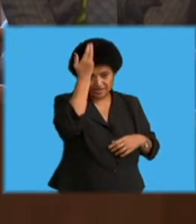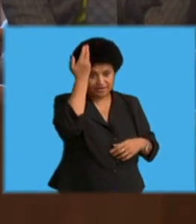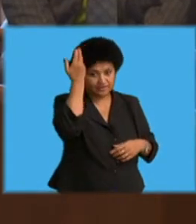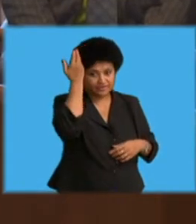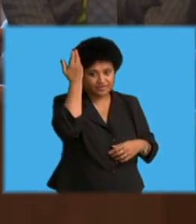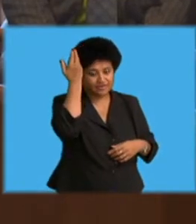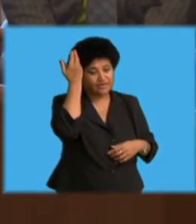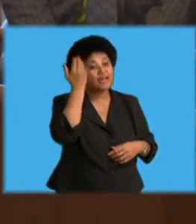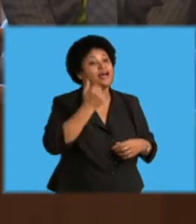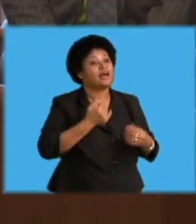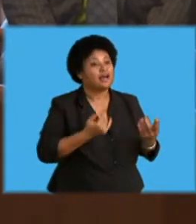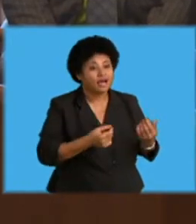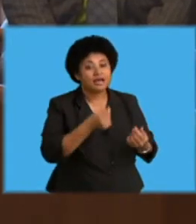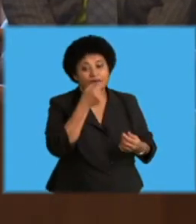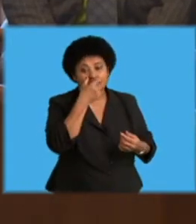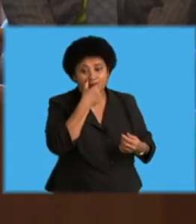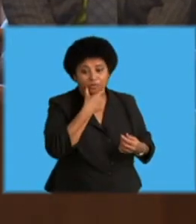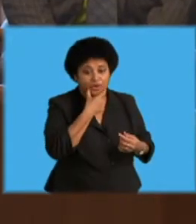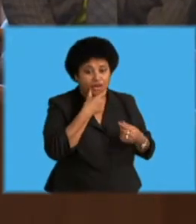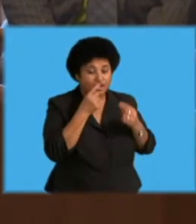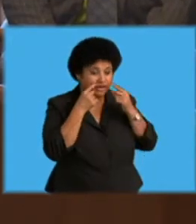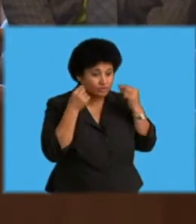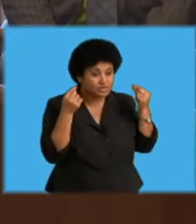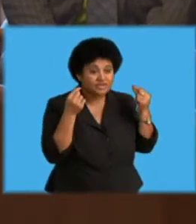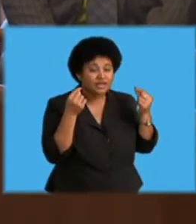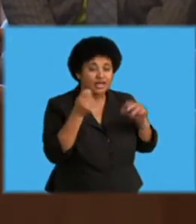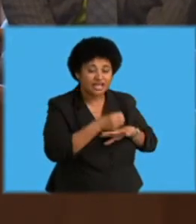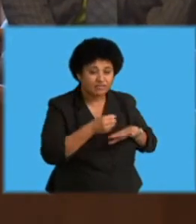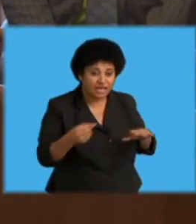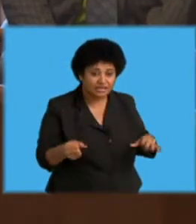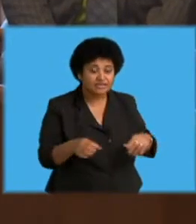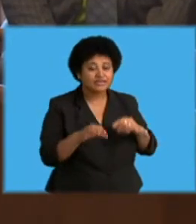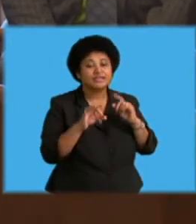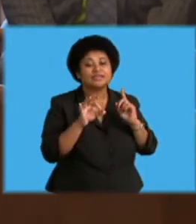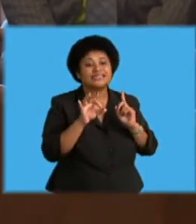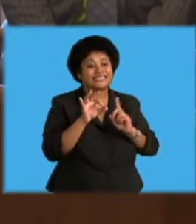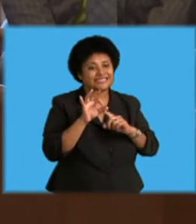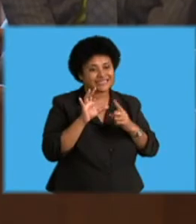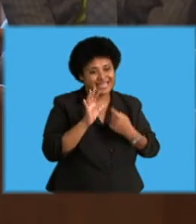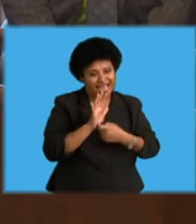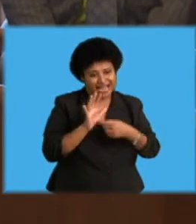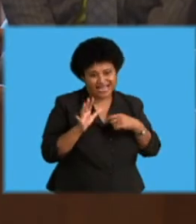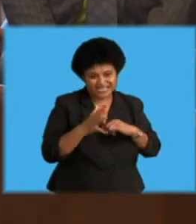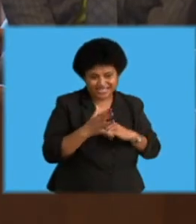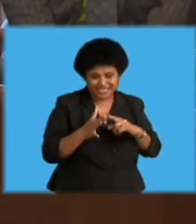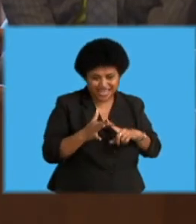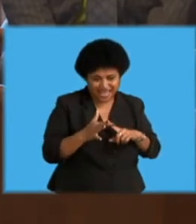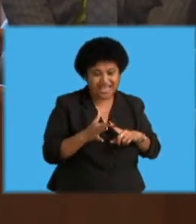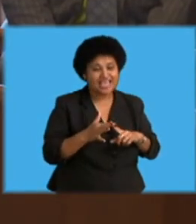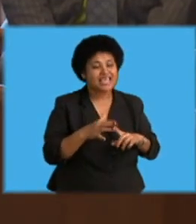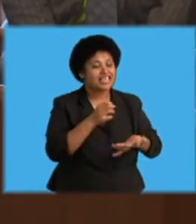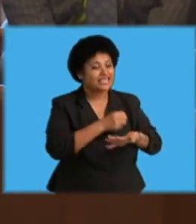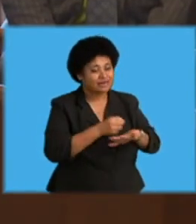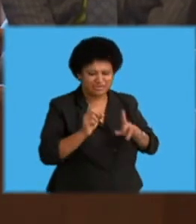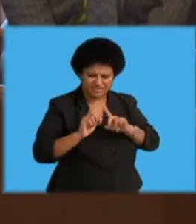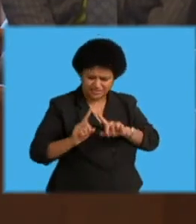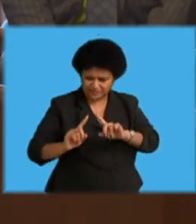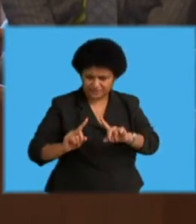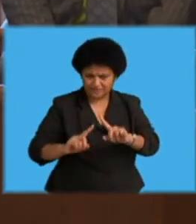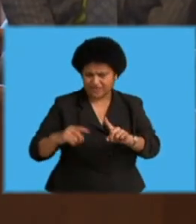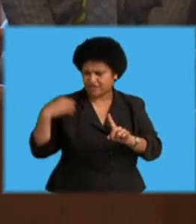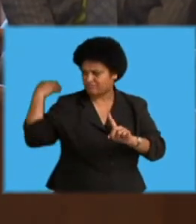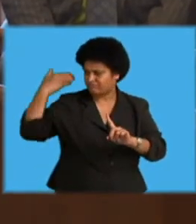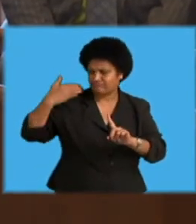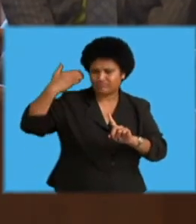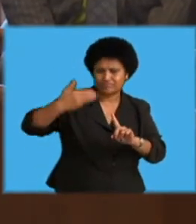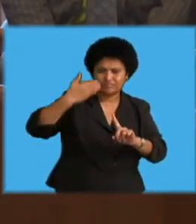the Rambuka government, the Mahendra Chaudhry government, the Garase government, every single government in Fiji has run